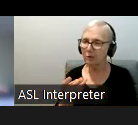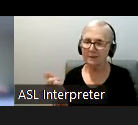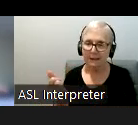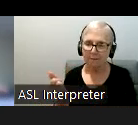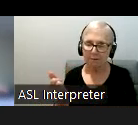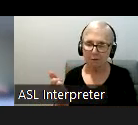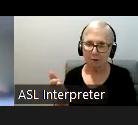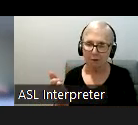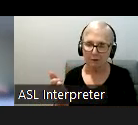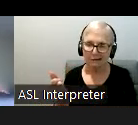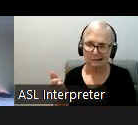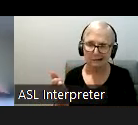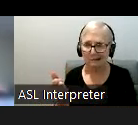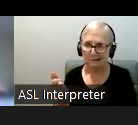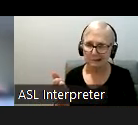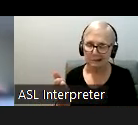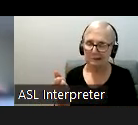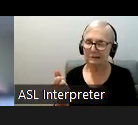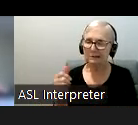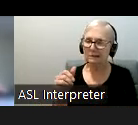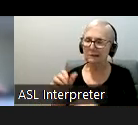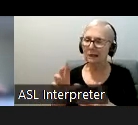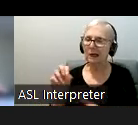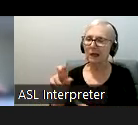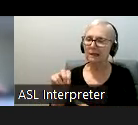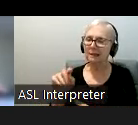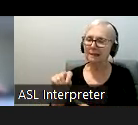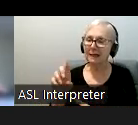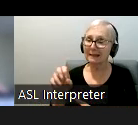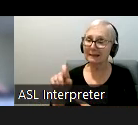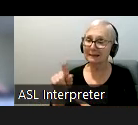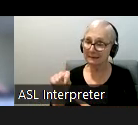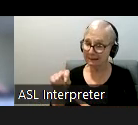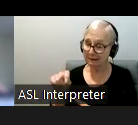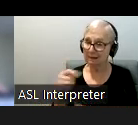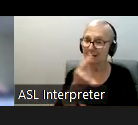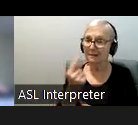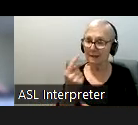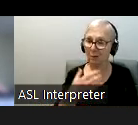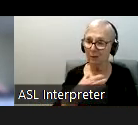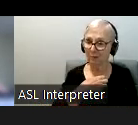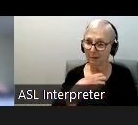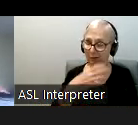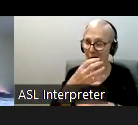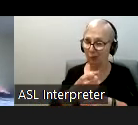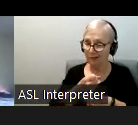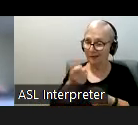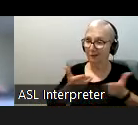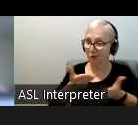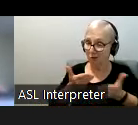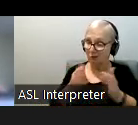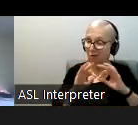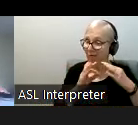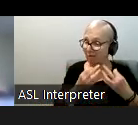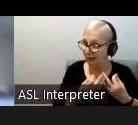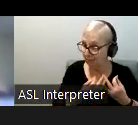contexts to that. So, I mean, one of the contexts could be a complaint from someone receiving services or their family, and